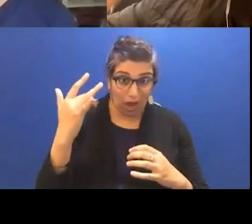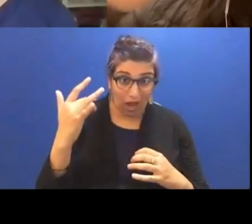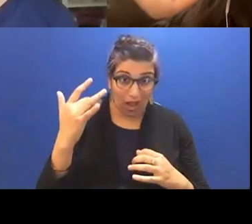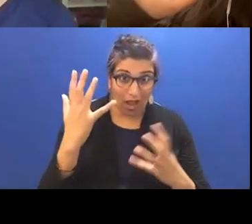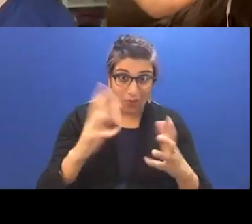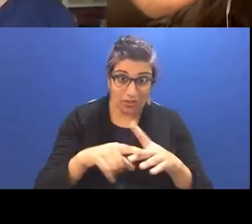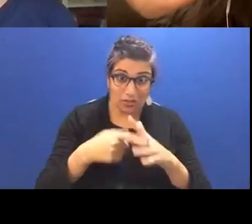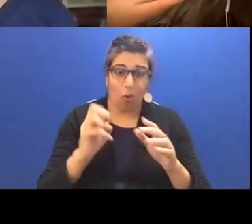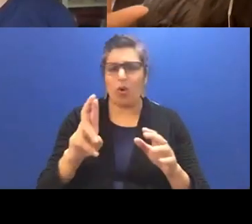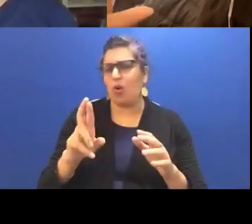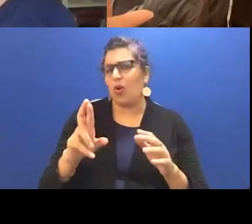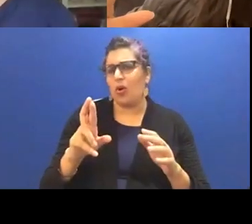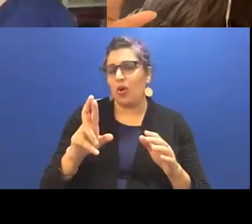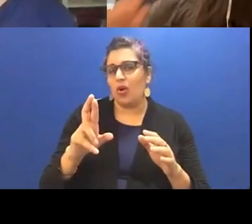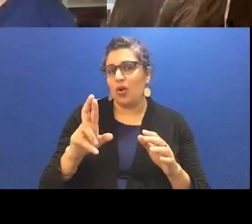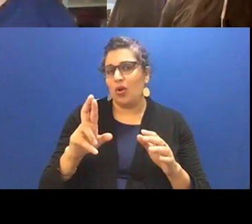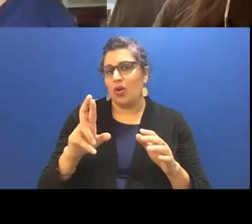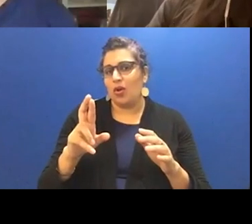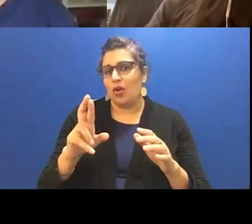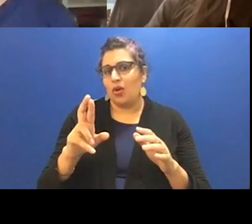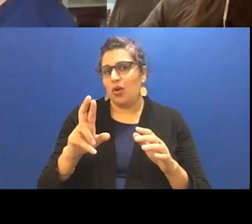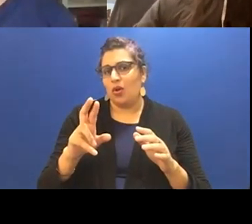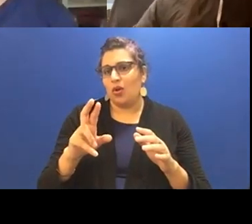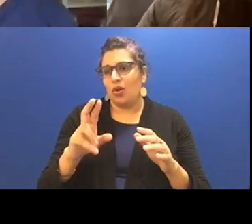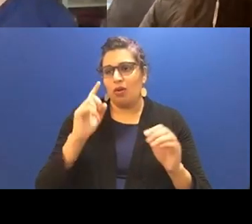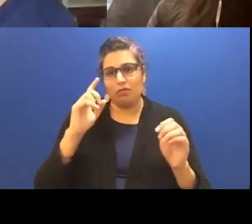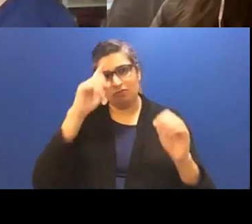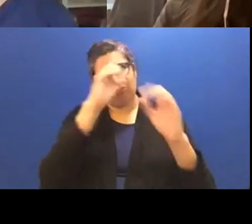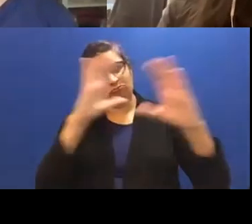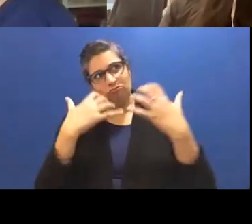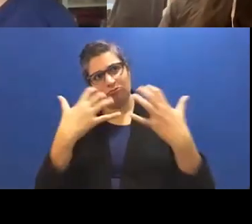why I wanted to start it, or what I saw in the community and what it was lacking?